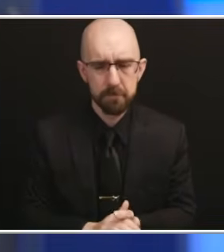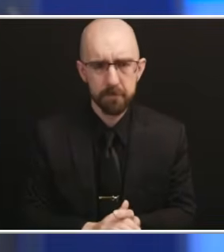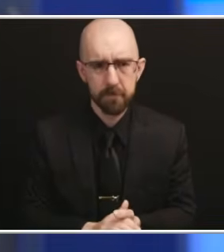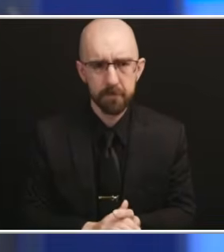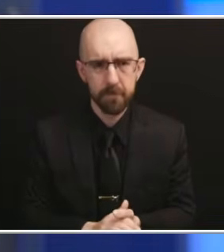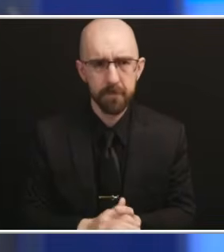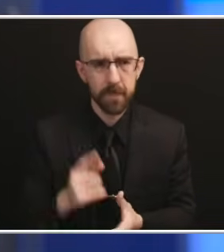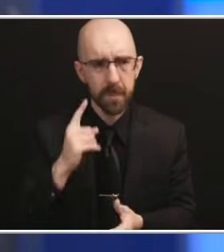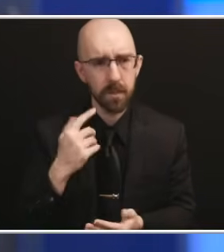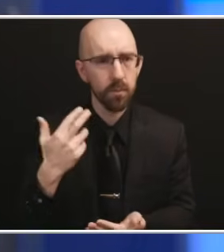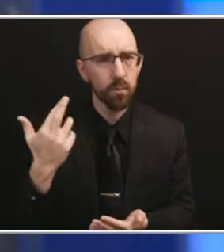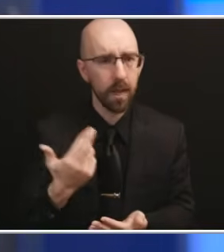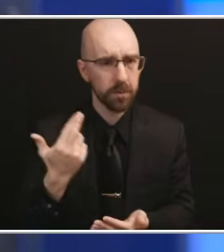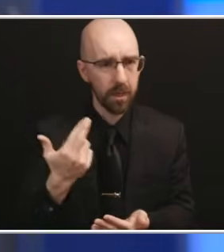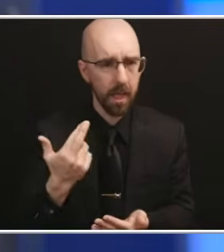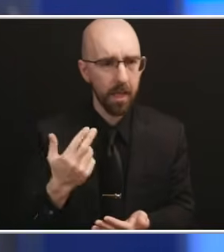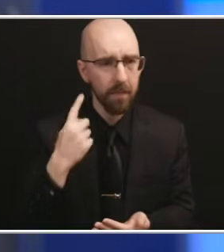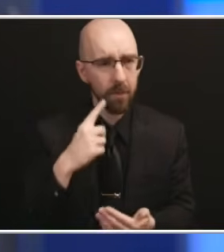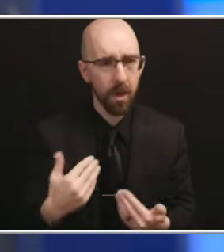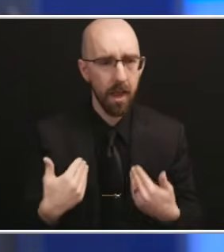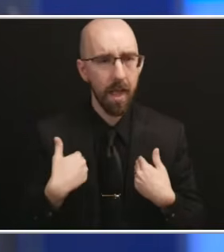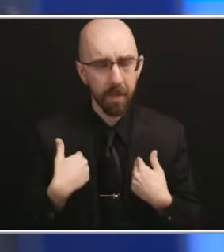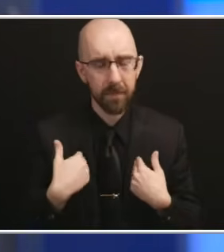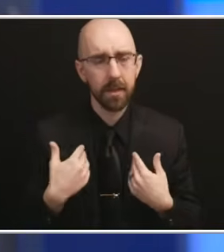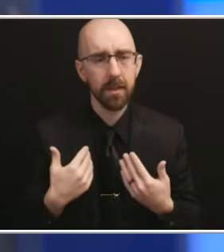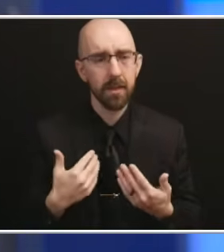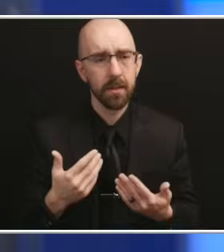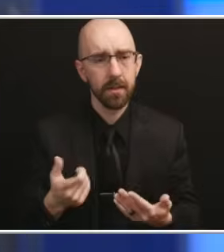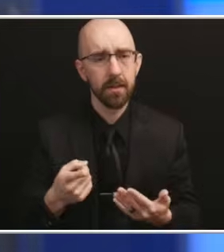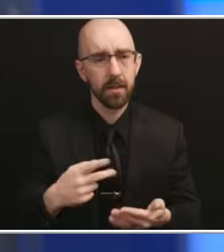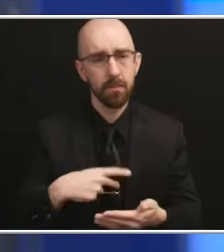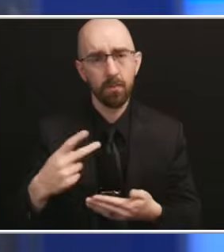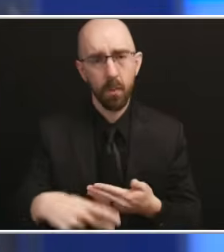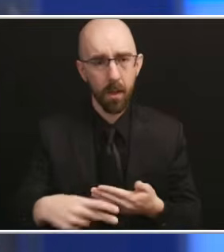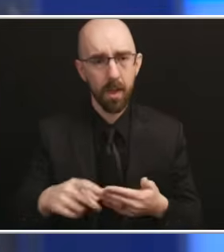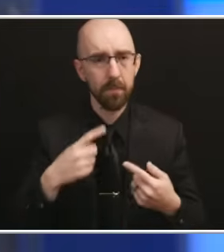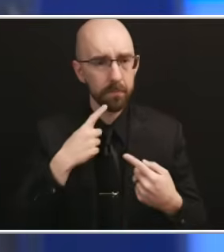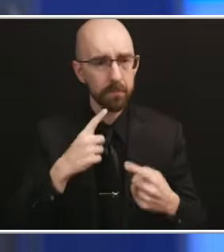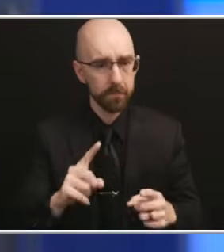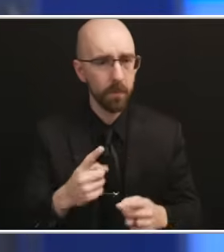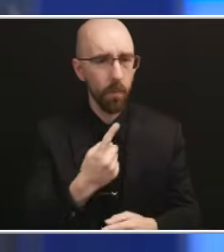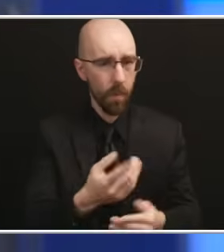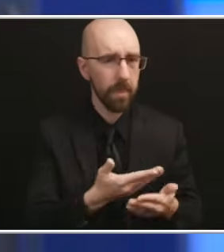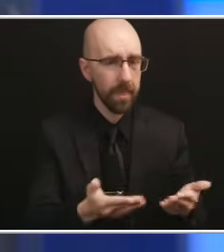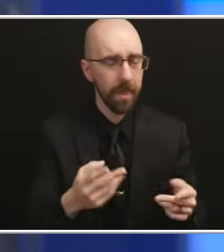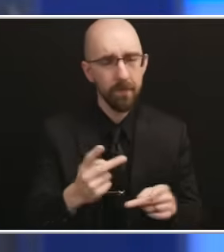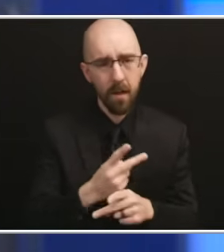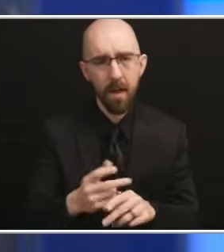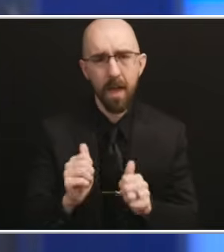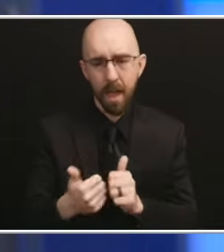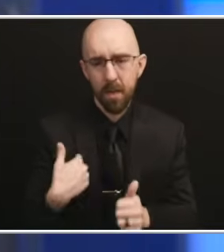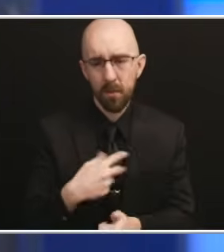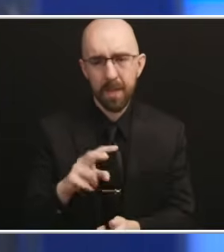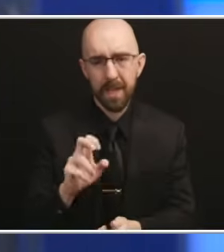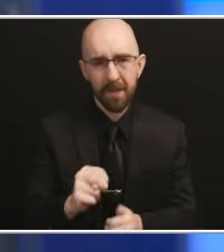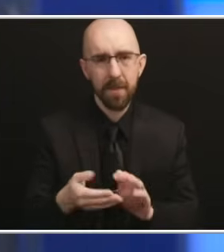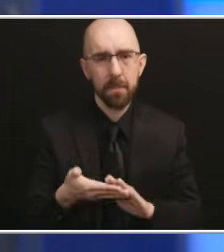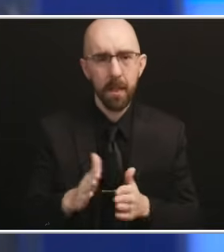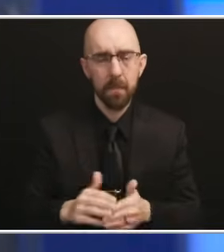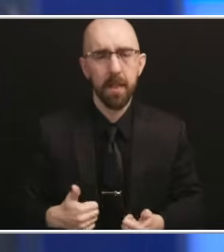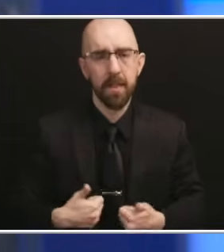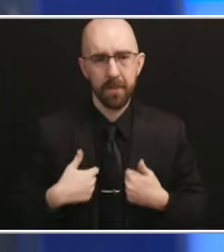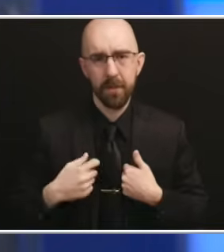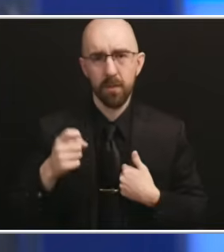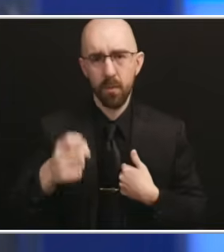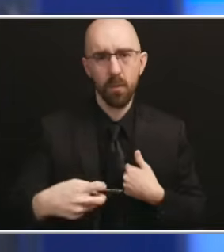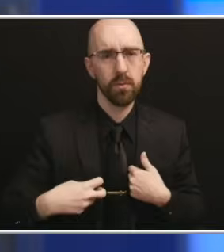rationale for having to make the program work was one thing, and then figuring out how do we even become a living donor transplant center was